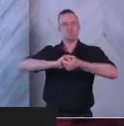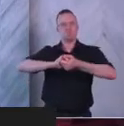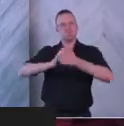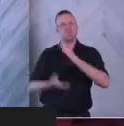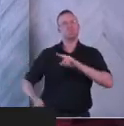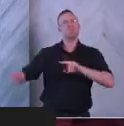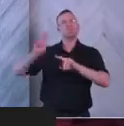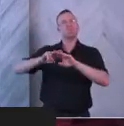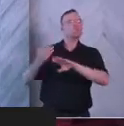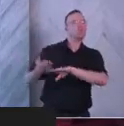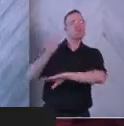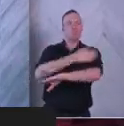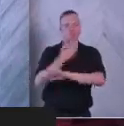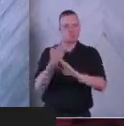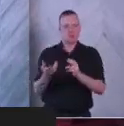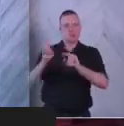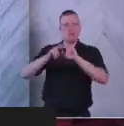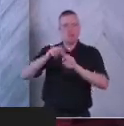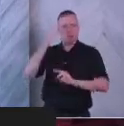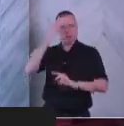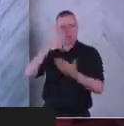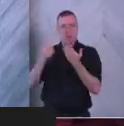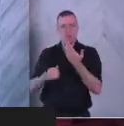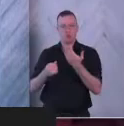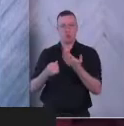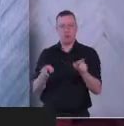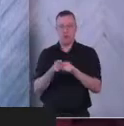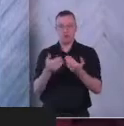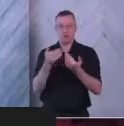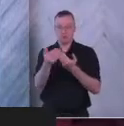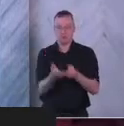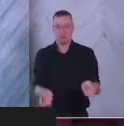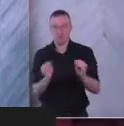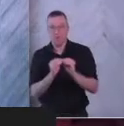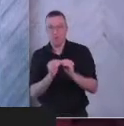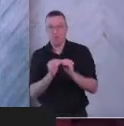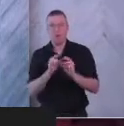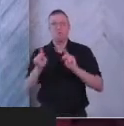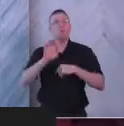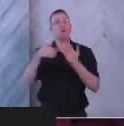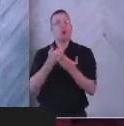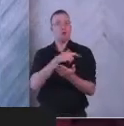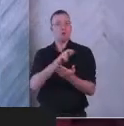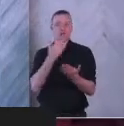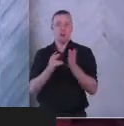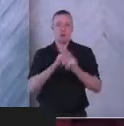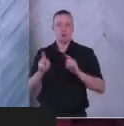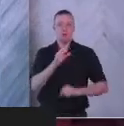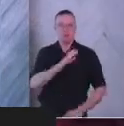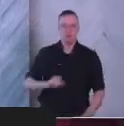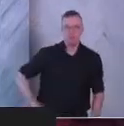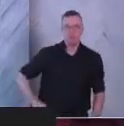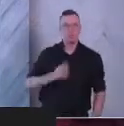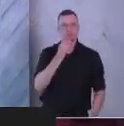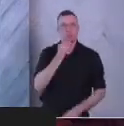that Muslims are actually good people. Actually, I'm going to go one step further and say people of all religions are good people. Christians, Jews, Muslims,